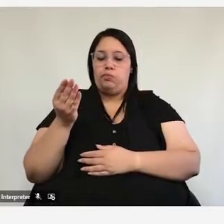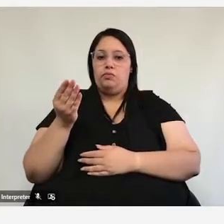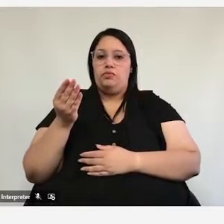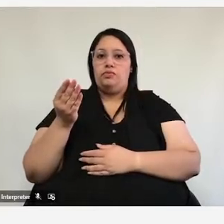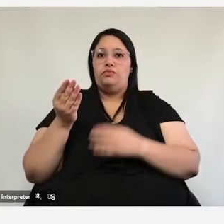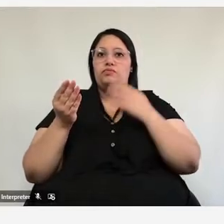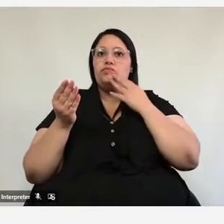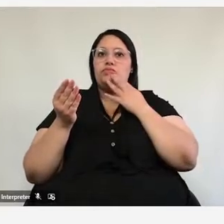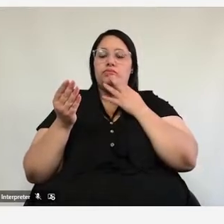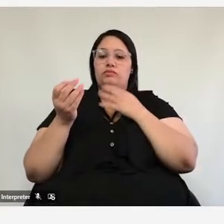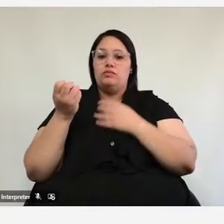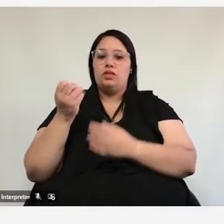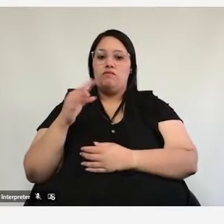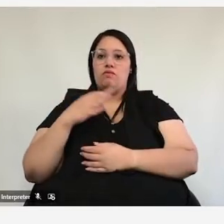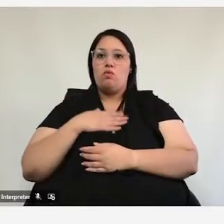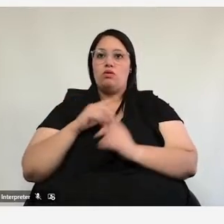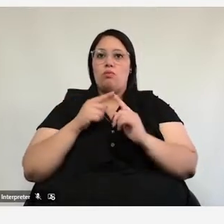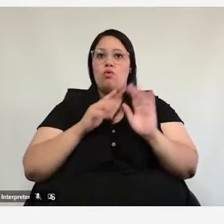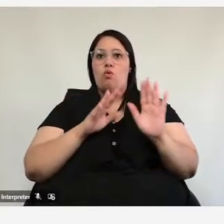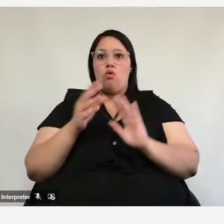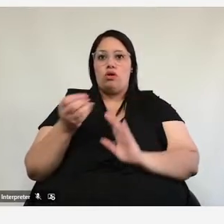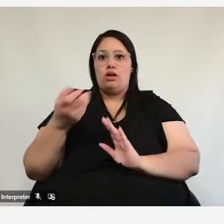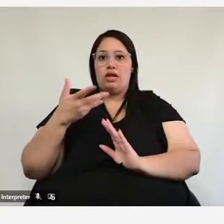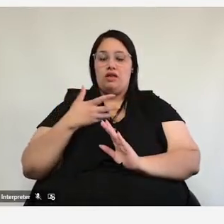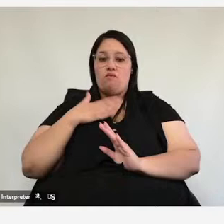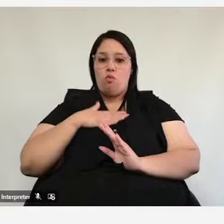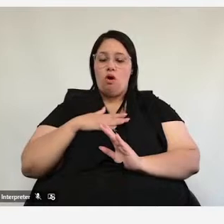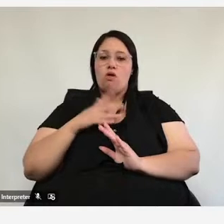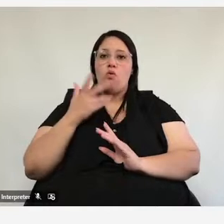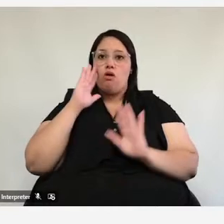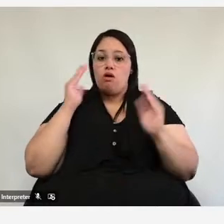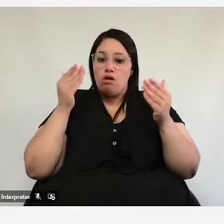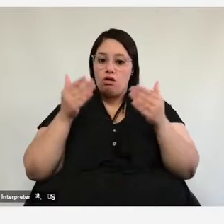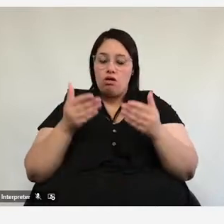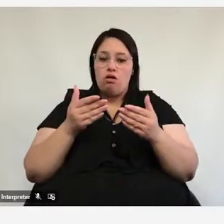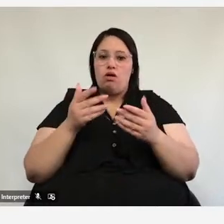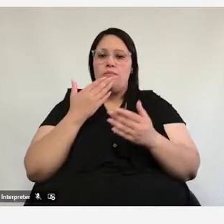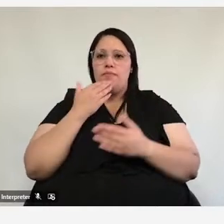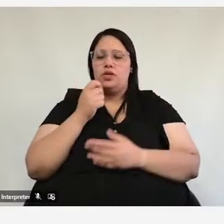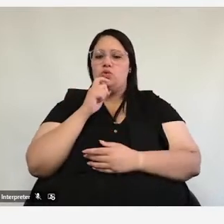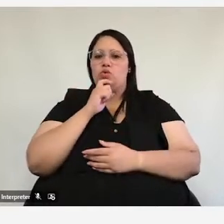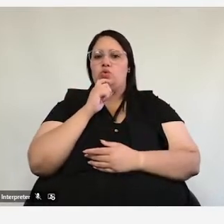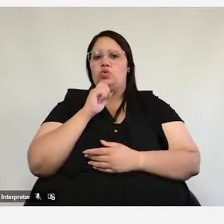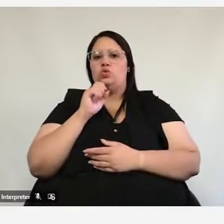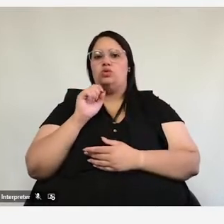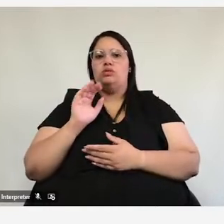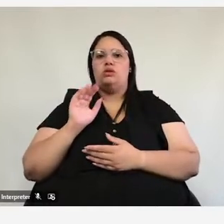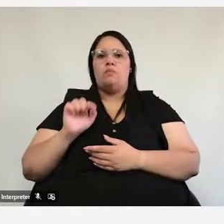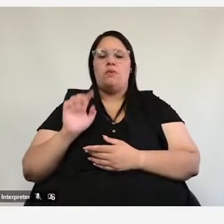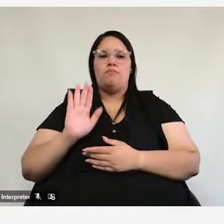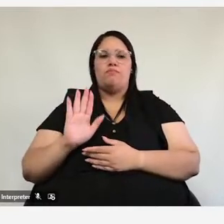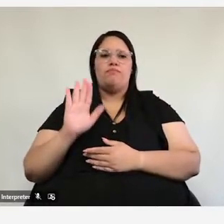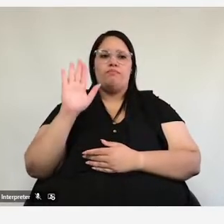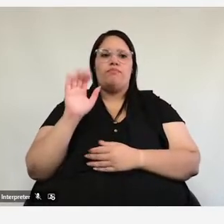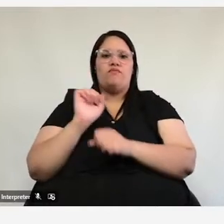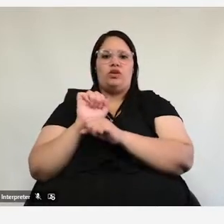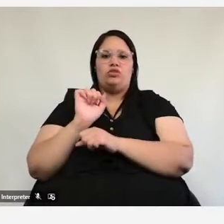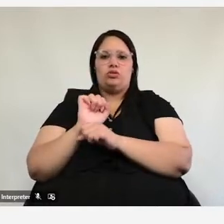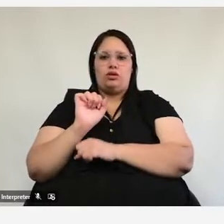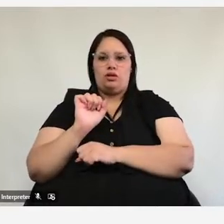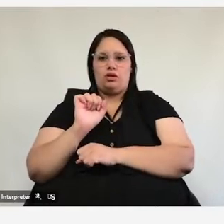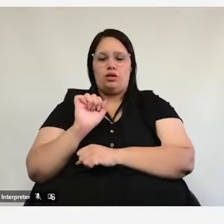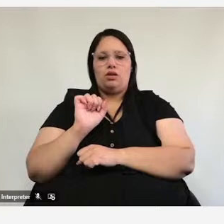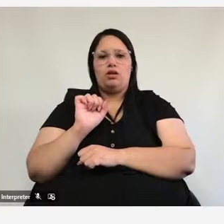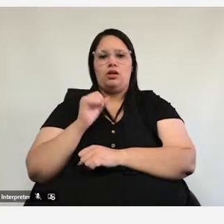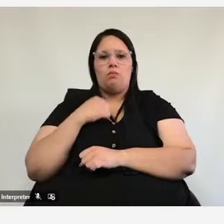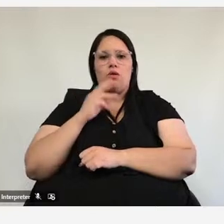raise a point of order or draw my attention, to please use the raised hand functionality, and I